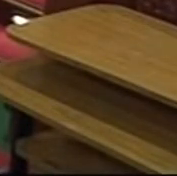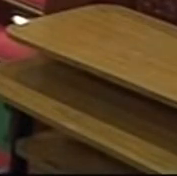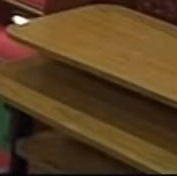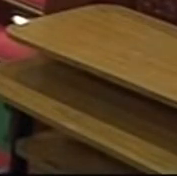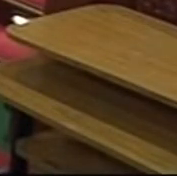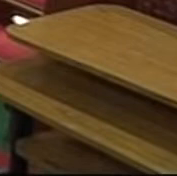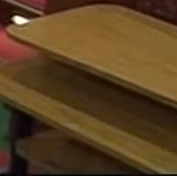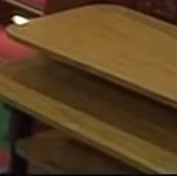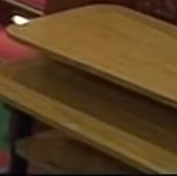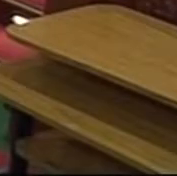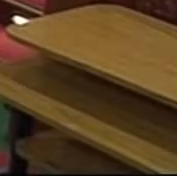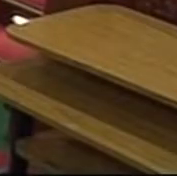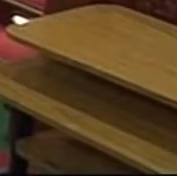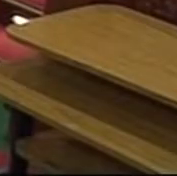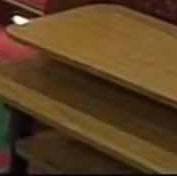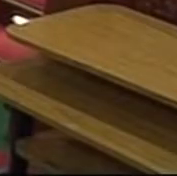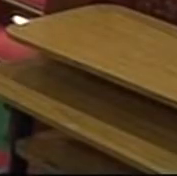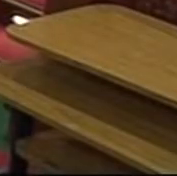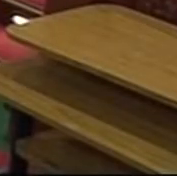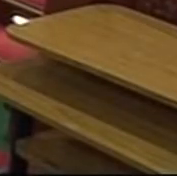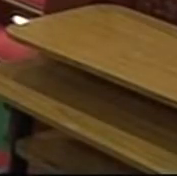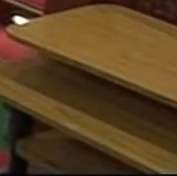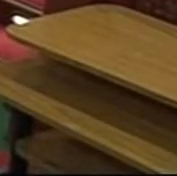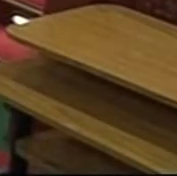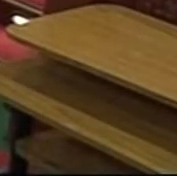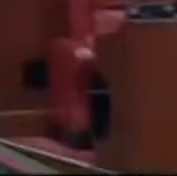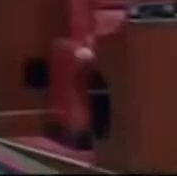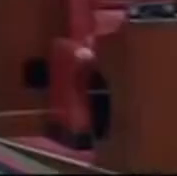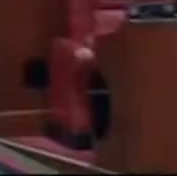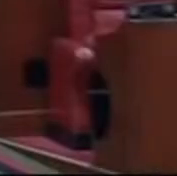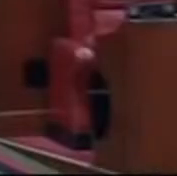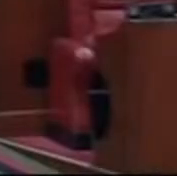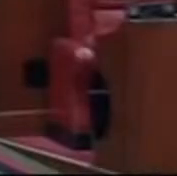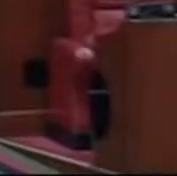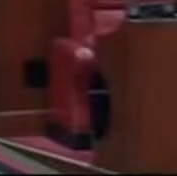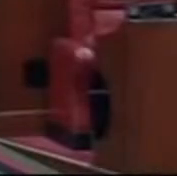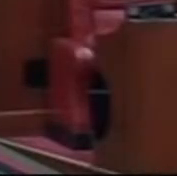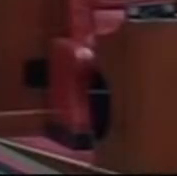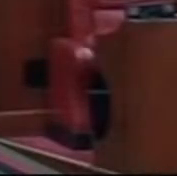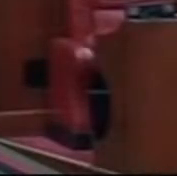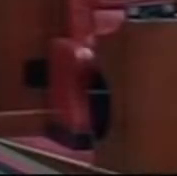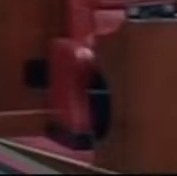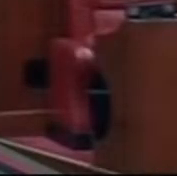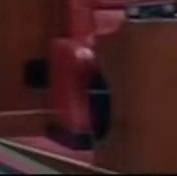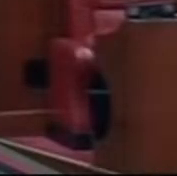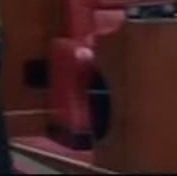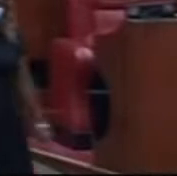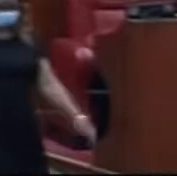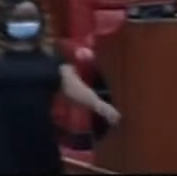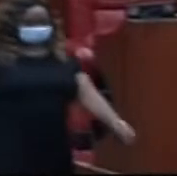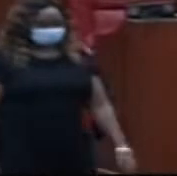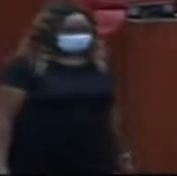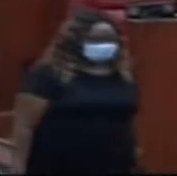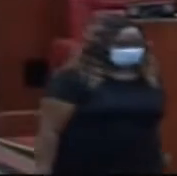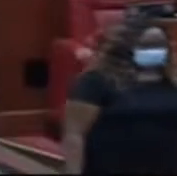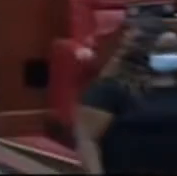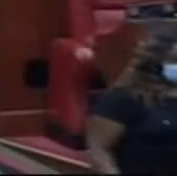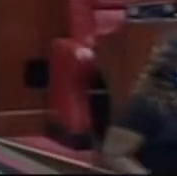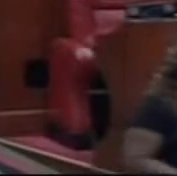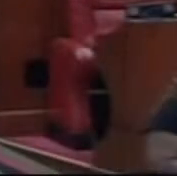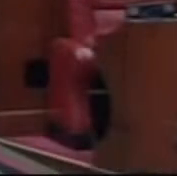Number 39. This is of the Public Finance Management Act Number 2012 and Standing Orders